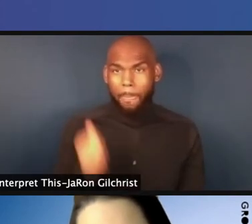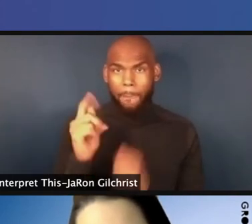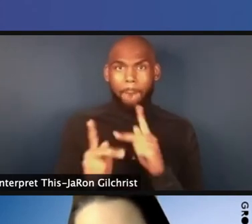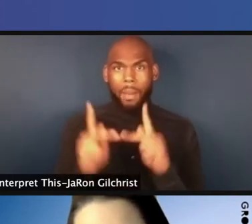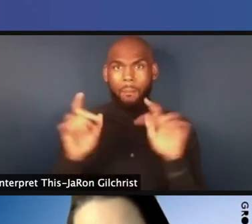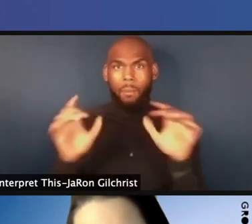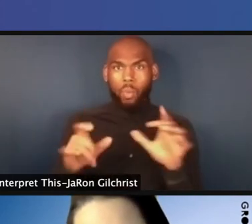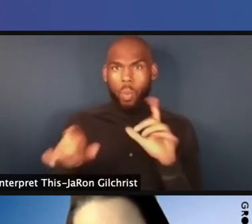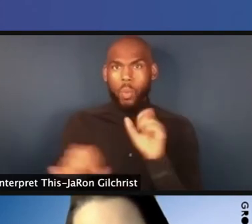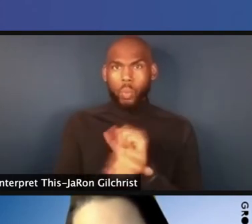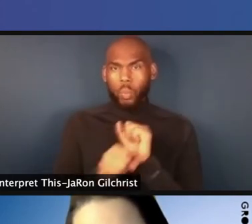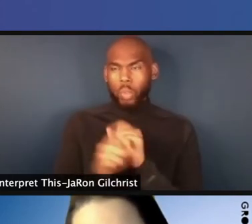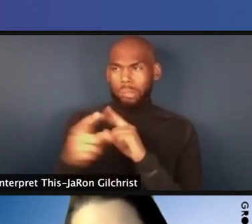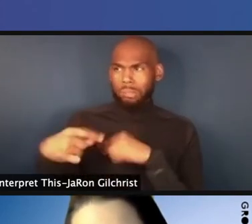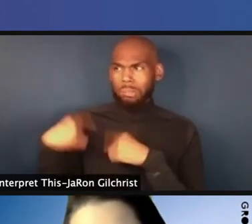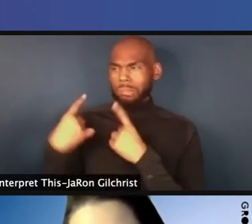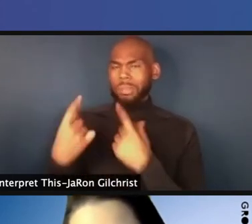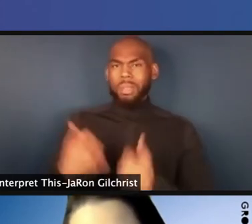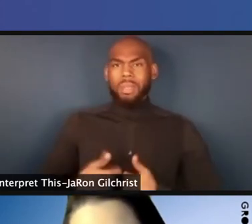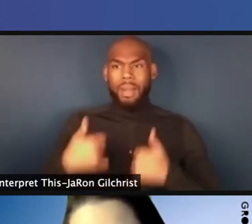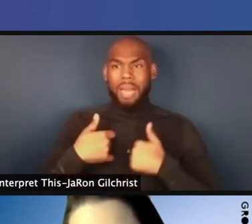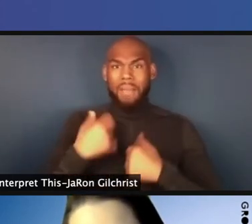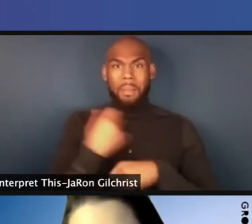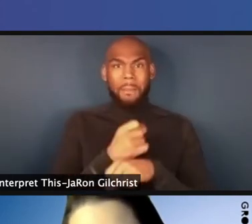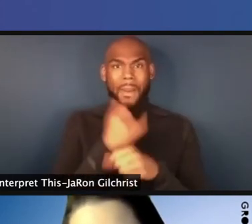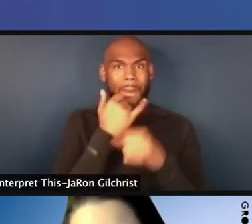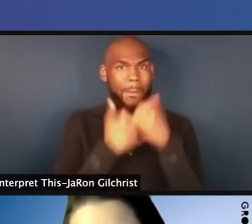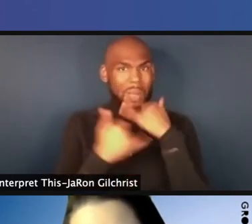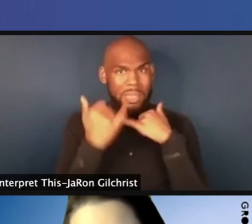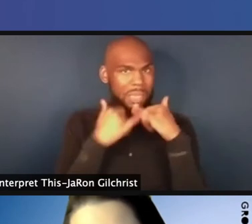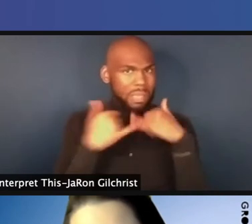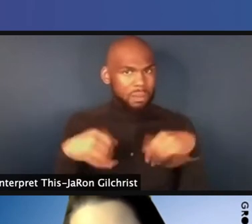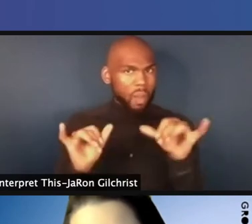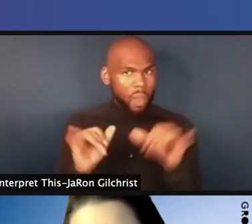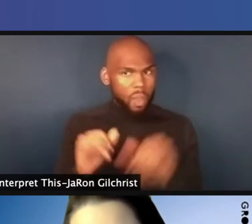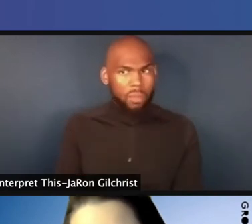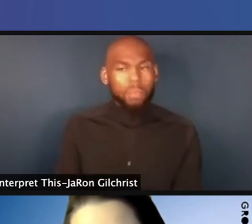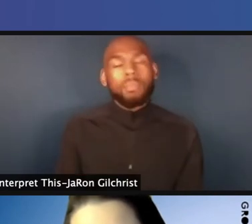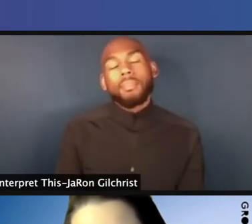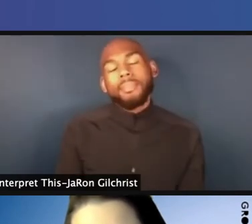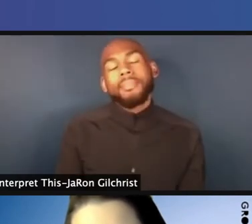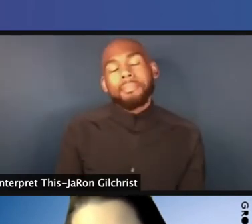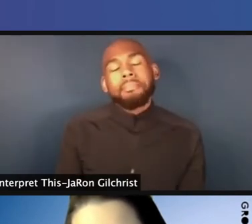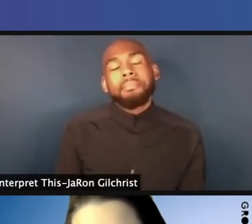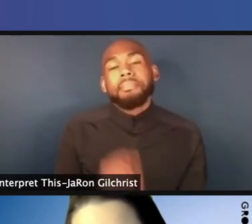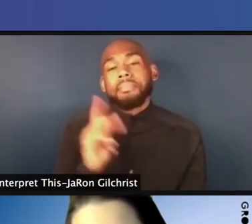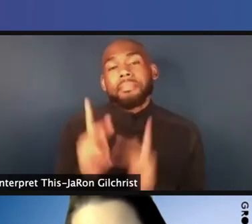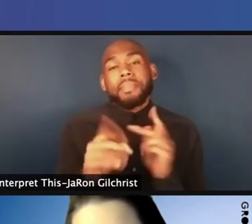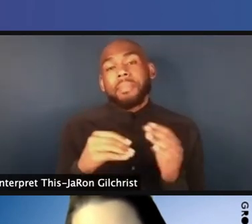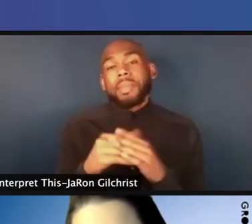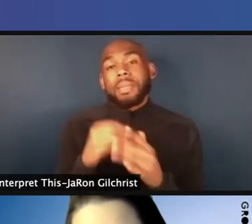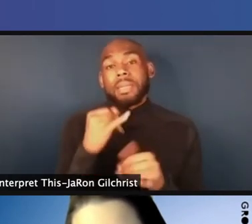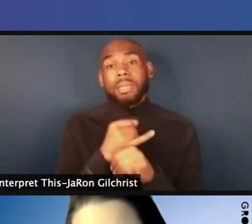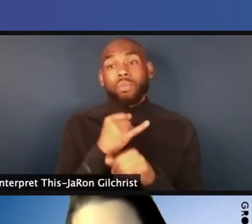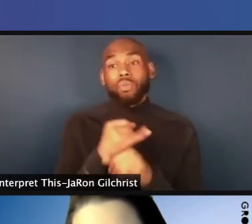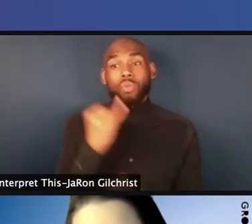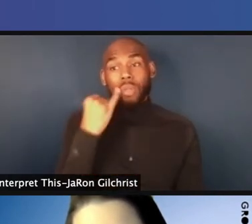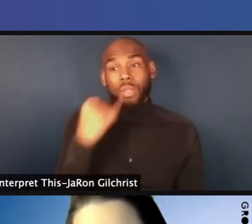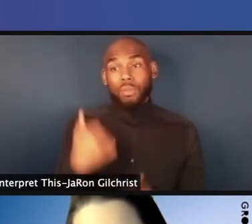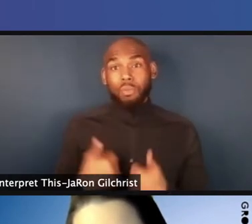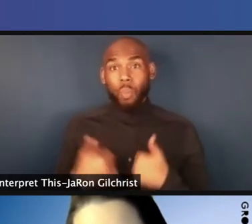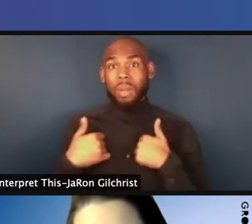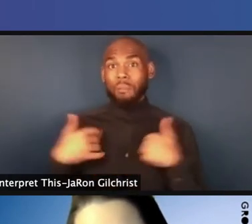work their entire lives also still make mistakes anyway. And so if you, like, for those within the institution, if you live in these positions of fear, you're never going to move